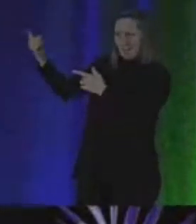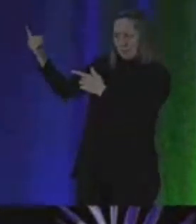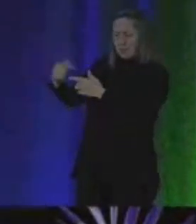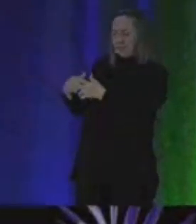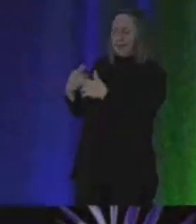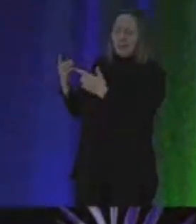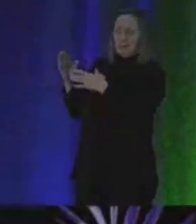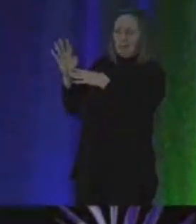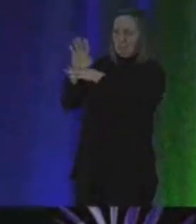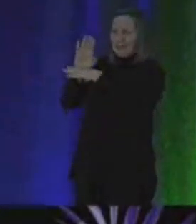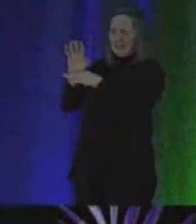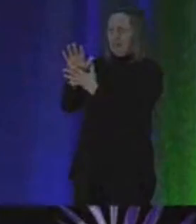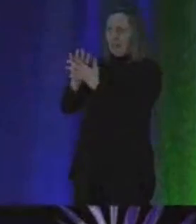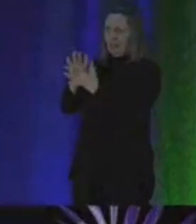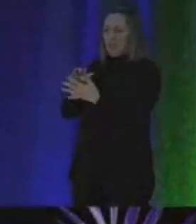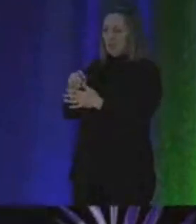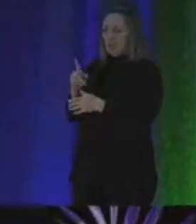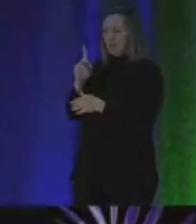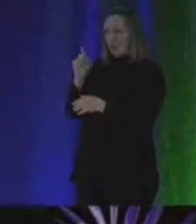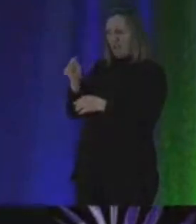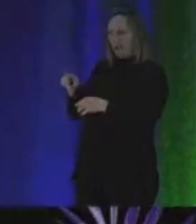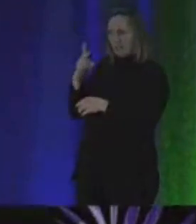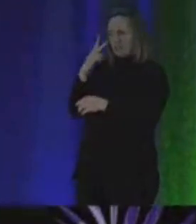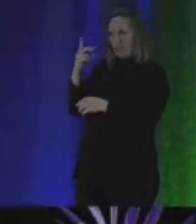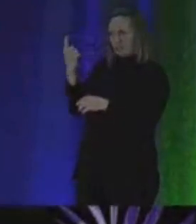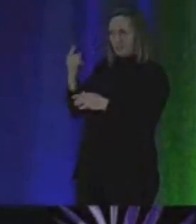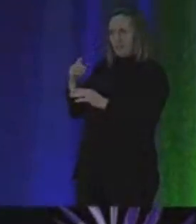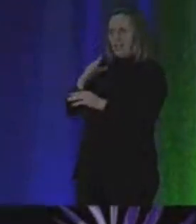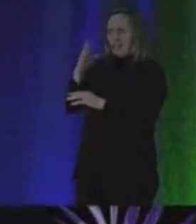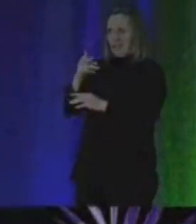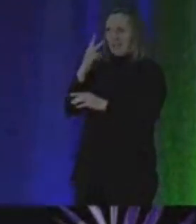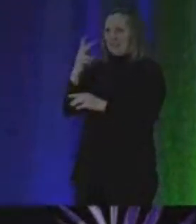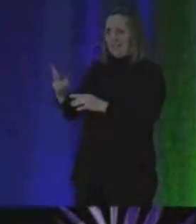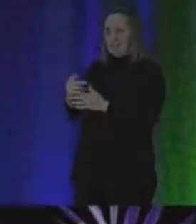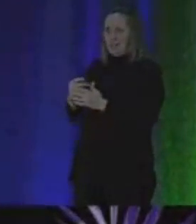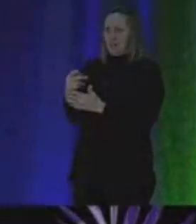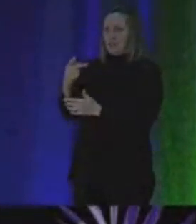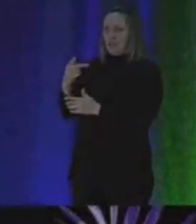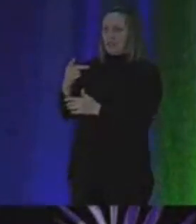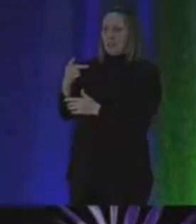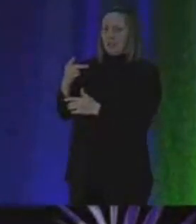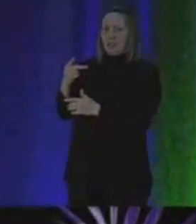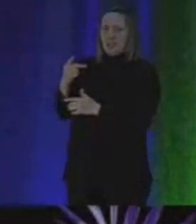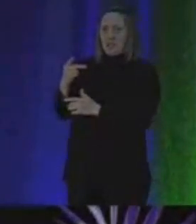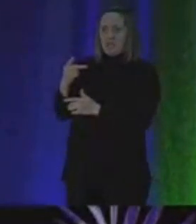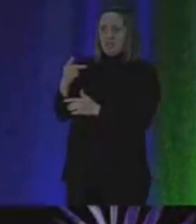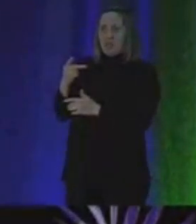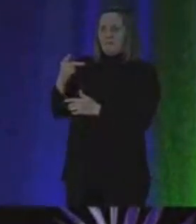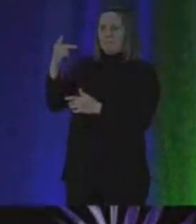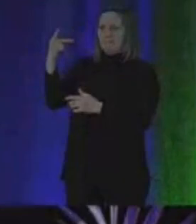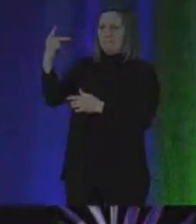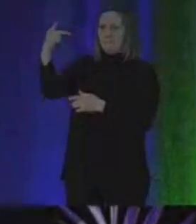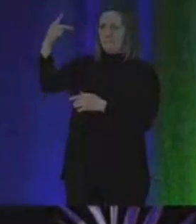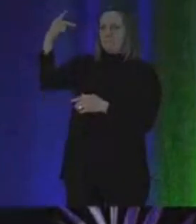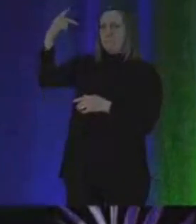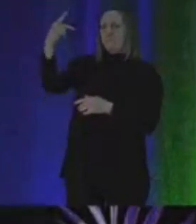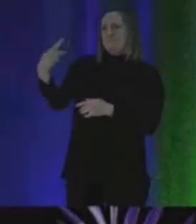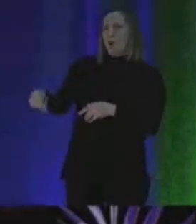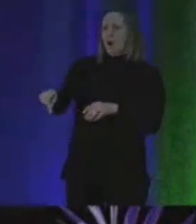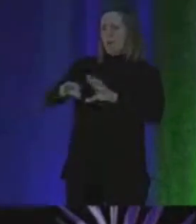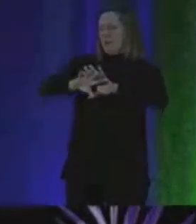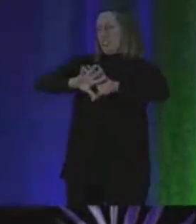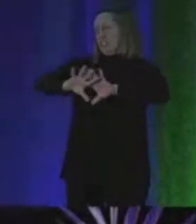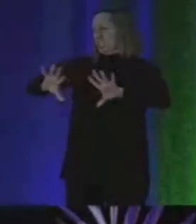busy. And I saw something that I had never seen before, right? It was perps across the board, just purple. Shit